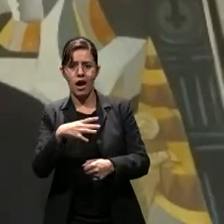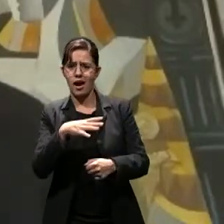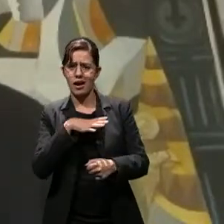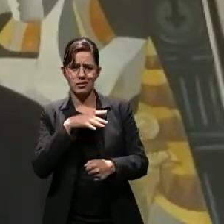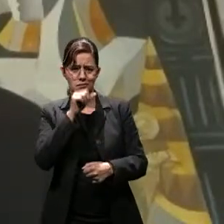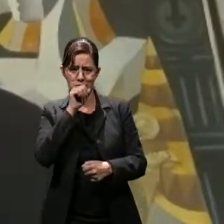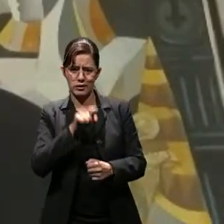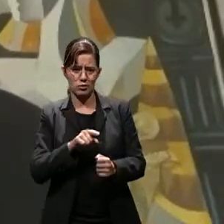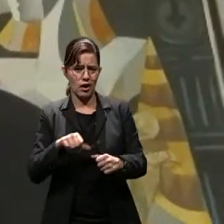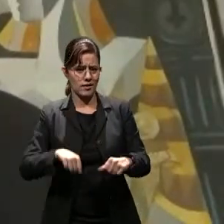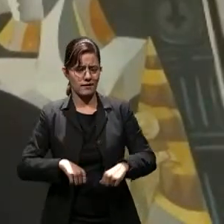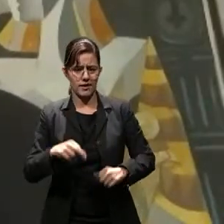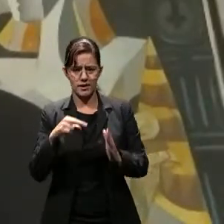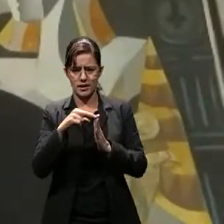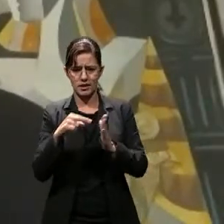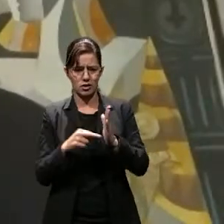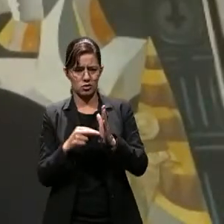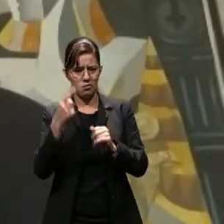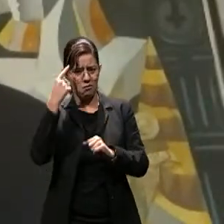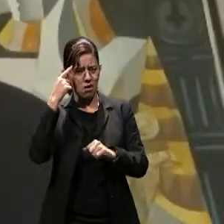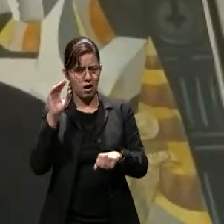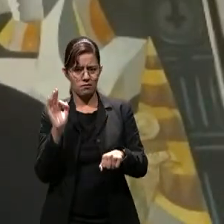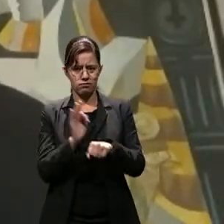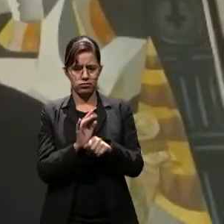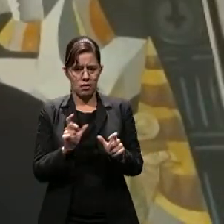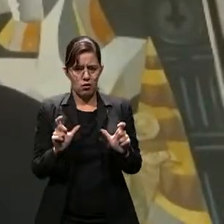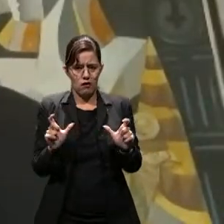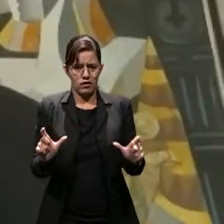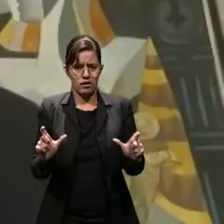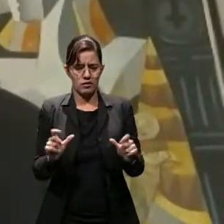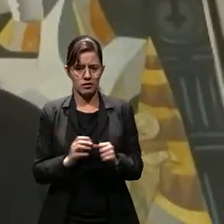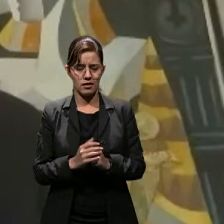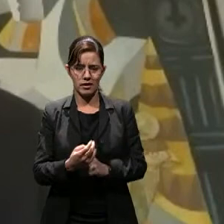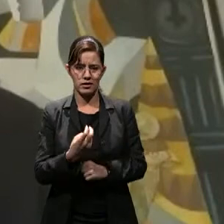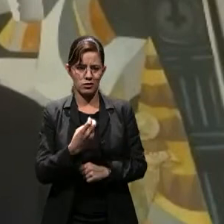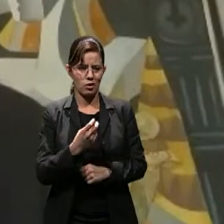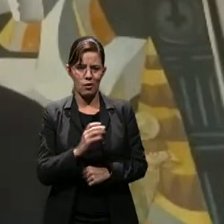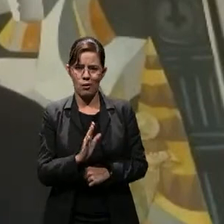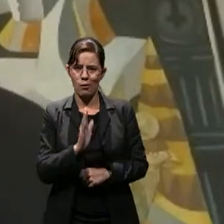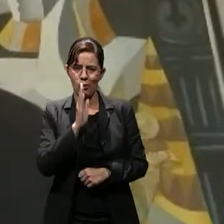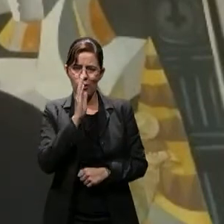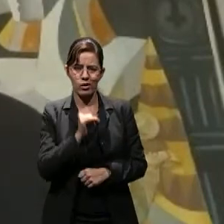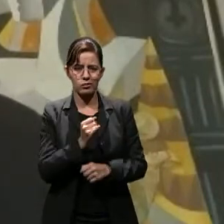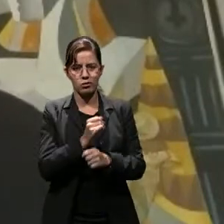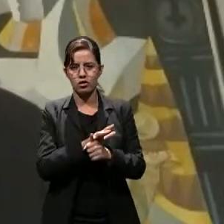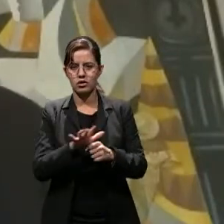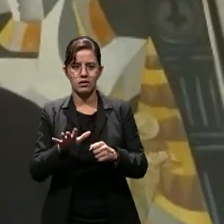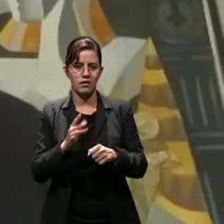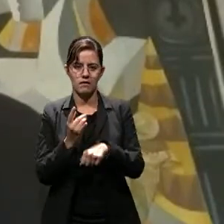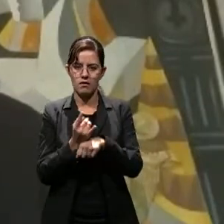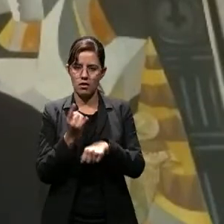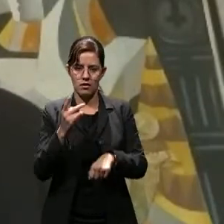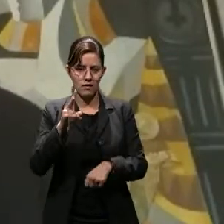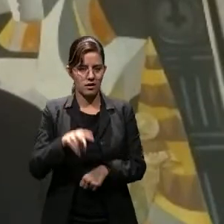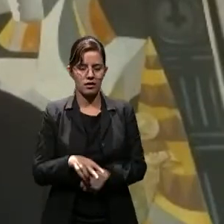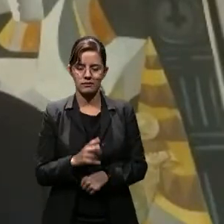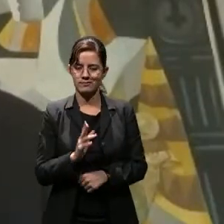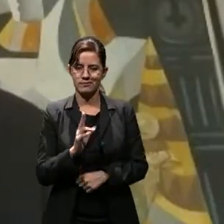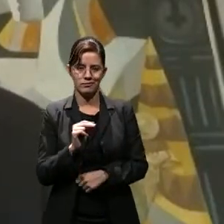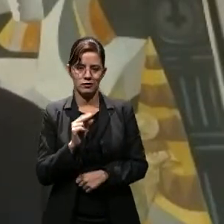there is independence, simply that we have. Some of the things that we've seen is that it is practically